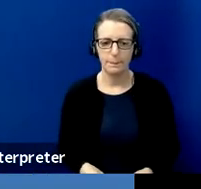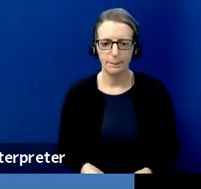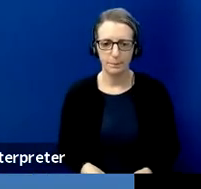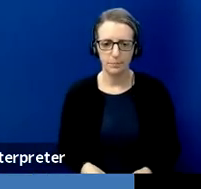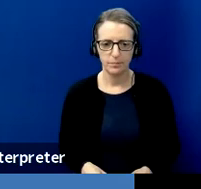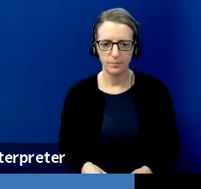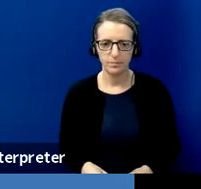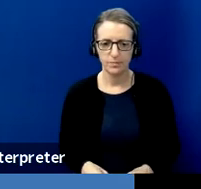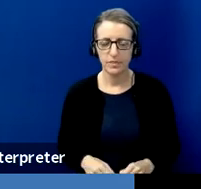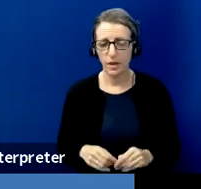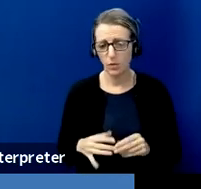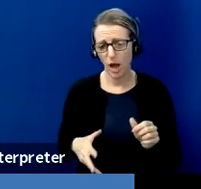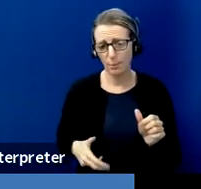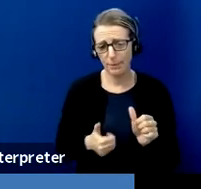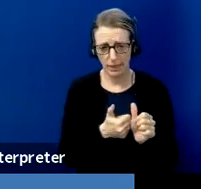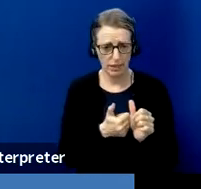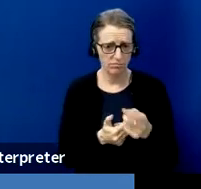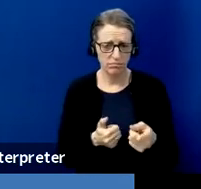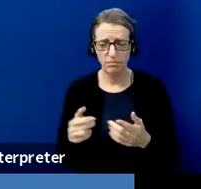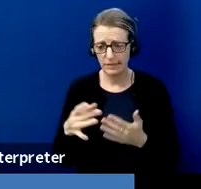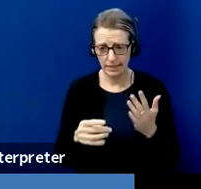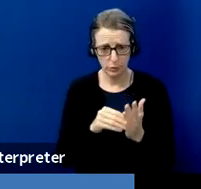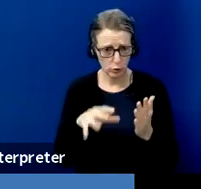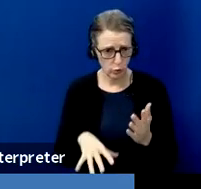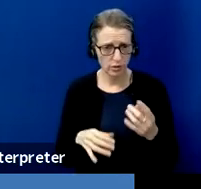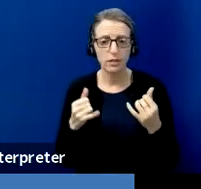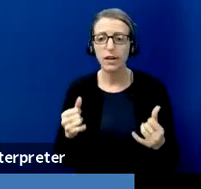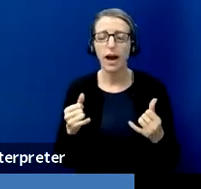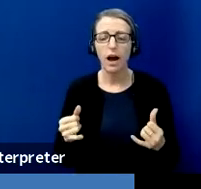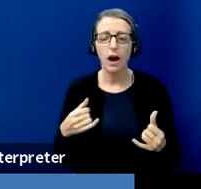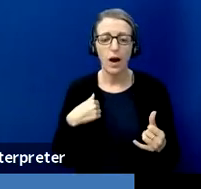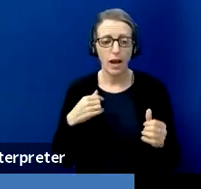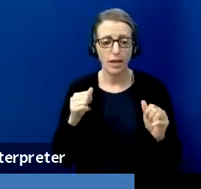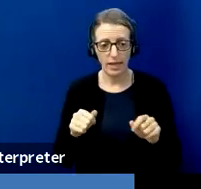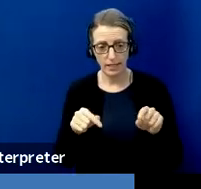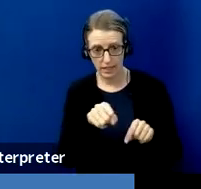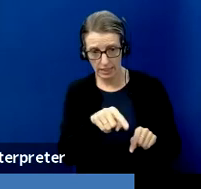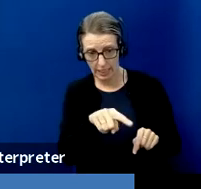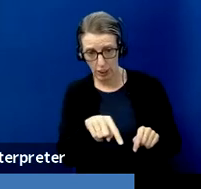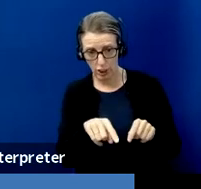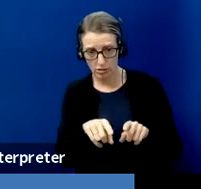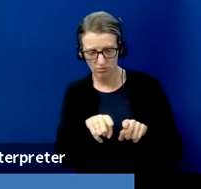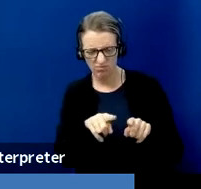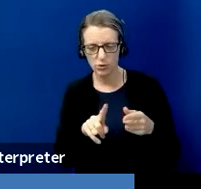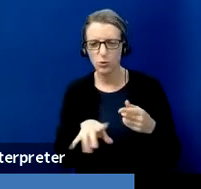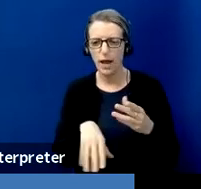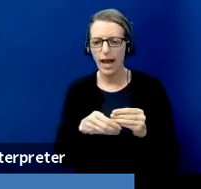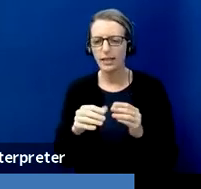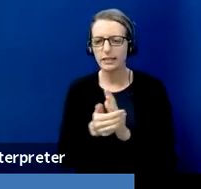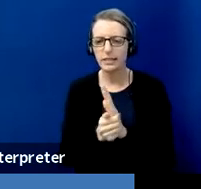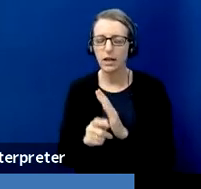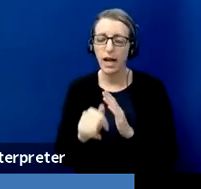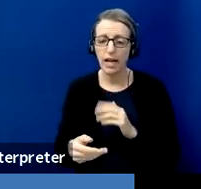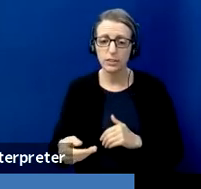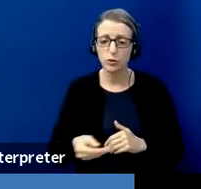So it's been updating. There's my sample student. Now I have the ability here to add a skill. So they had to turn it in before I